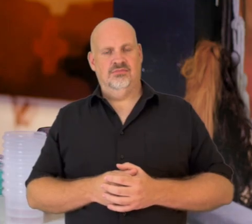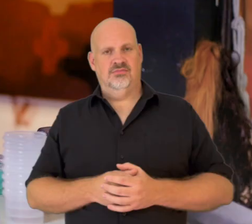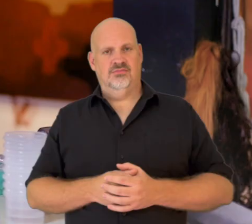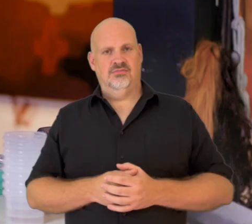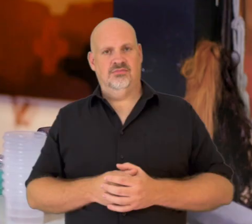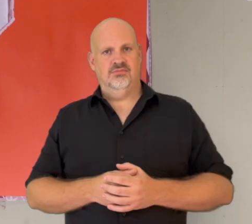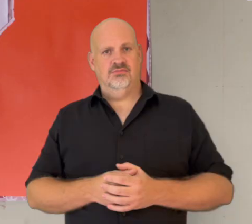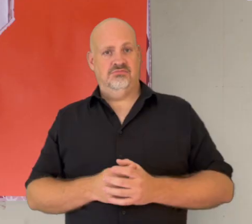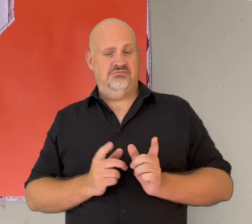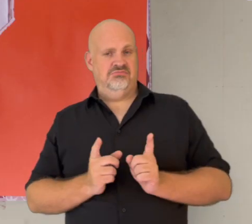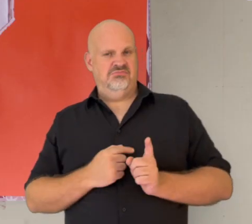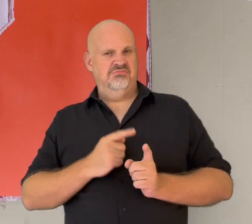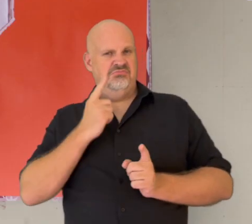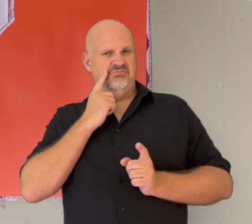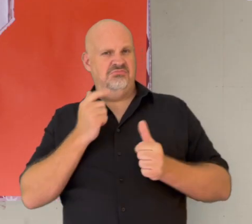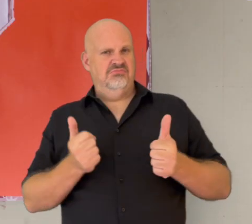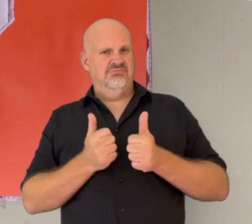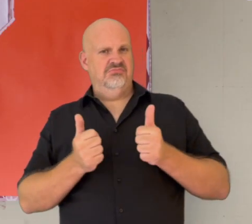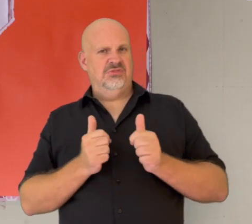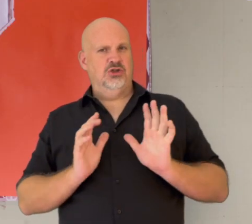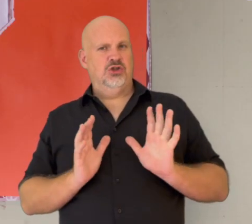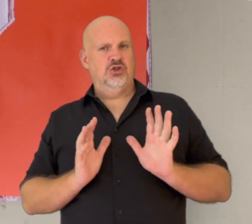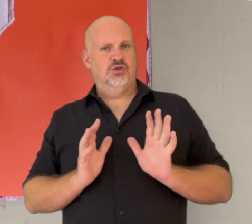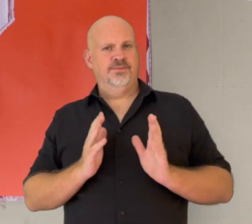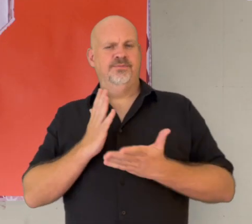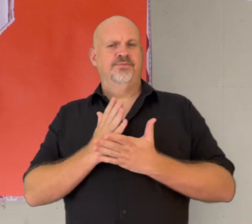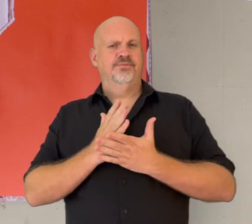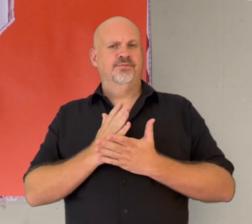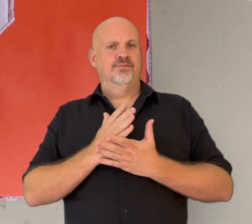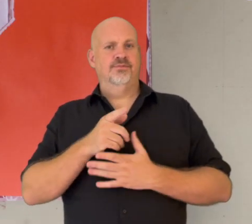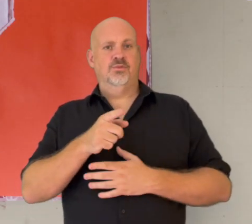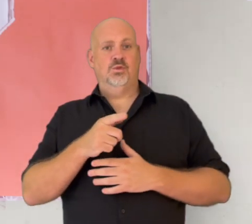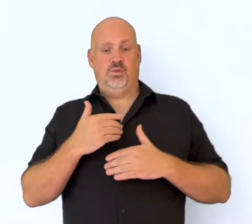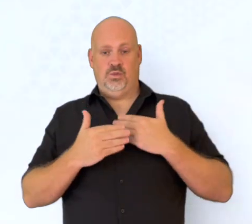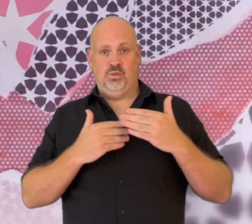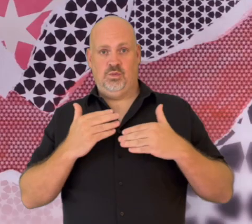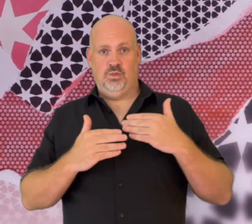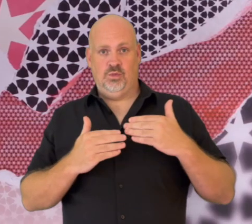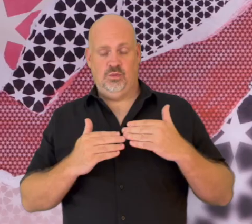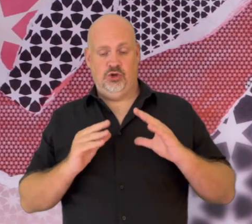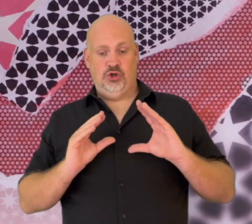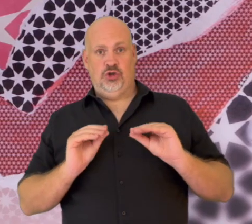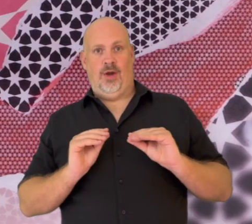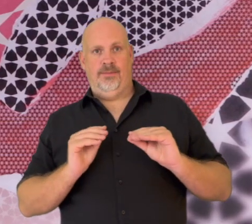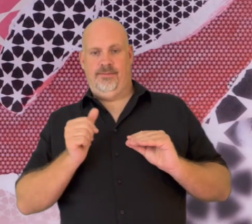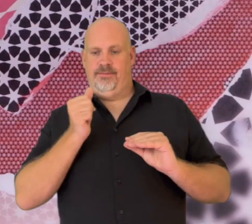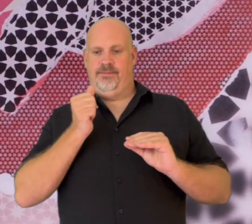think that might be done. Knowing when to stop is a key part of making a picture.